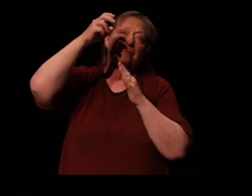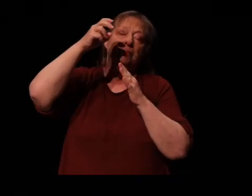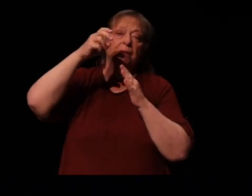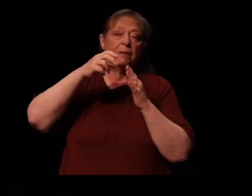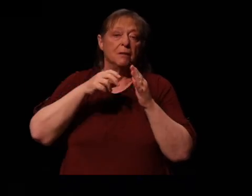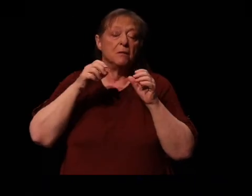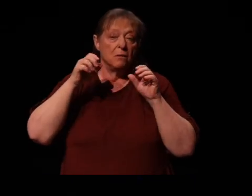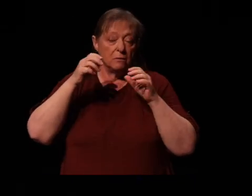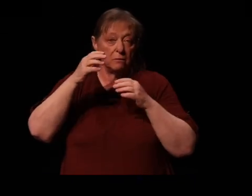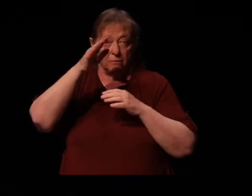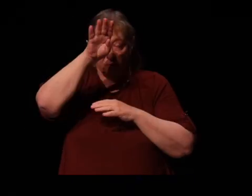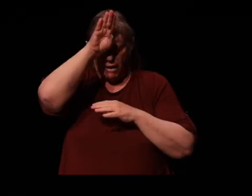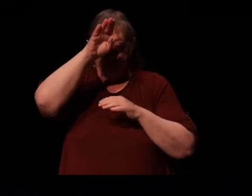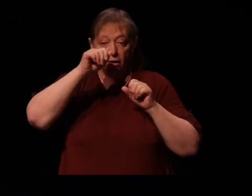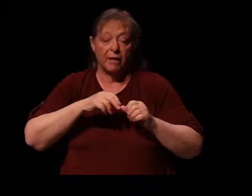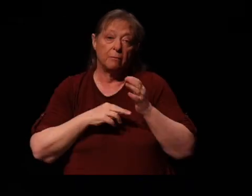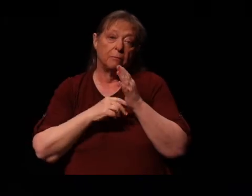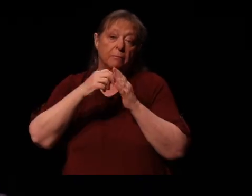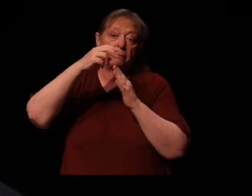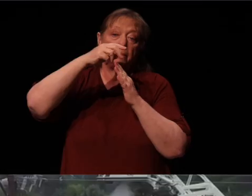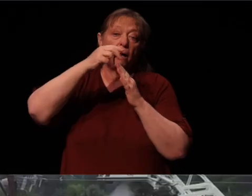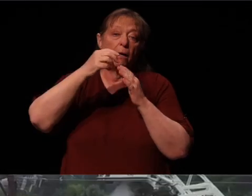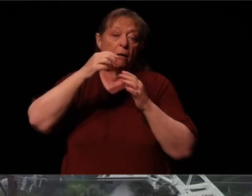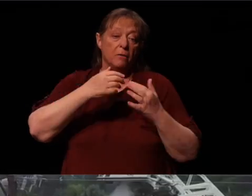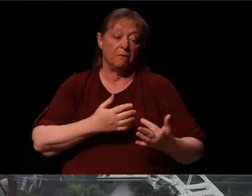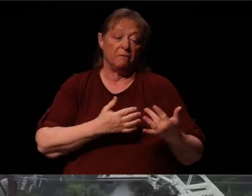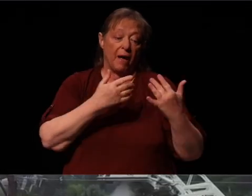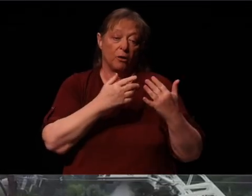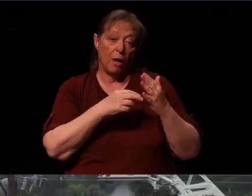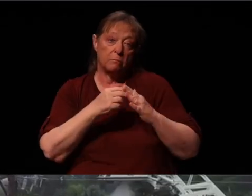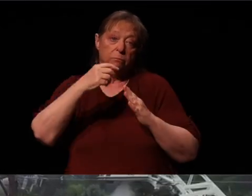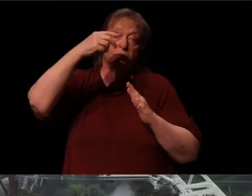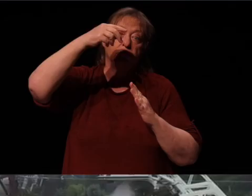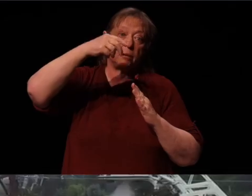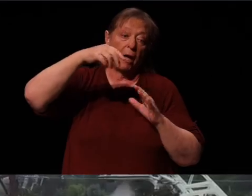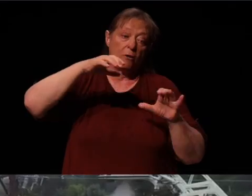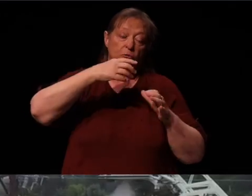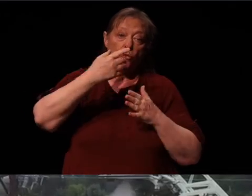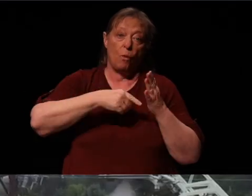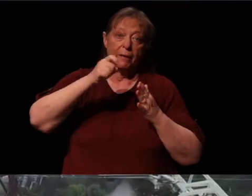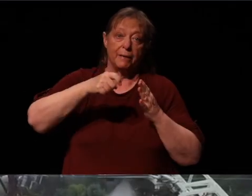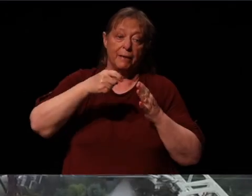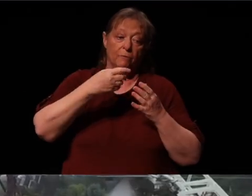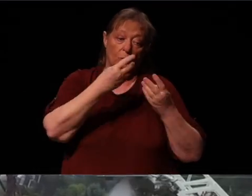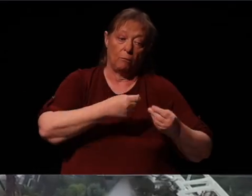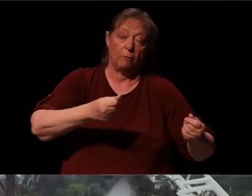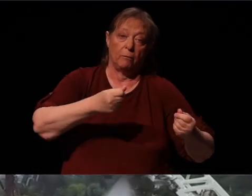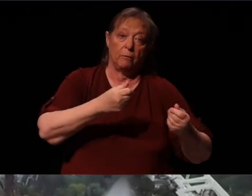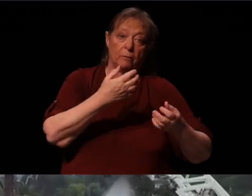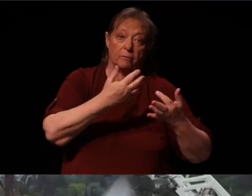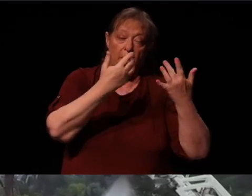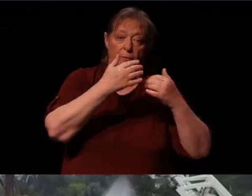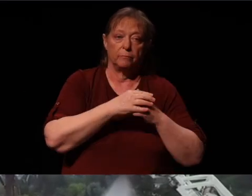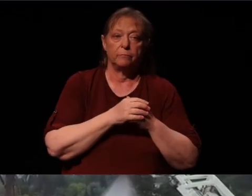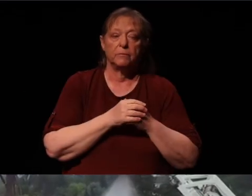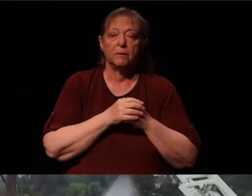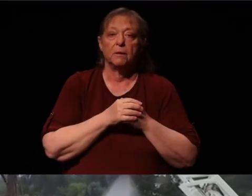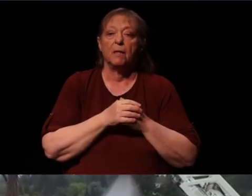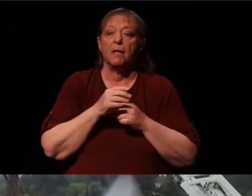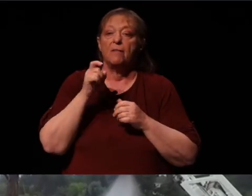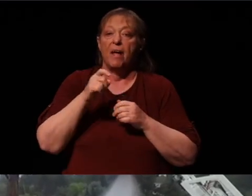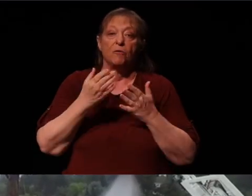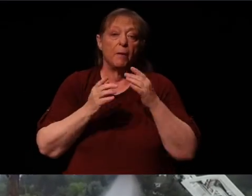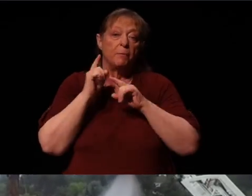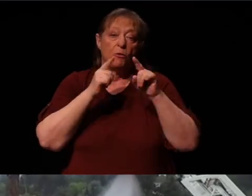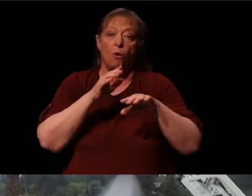to, the ladder truck allows for the firefighters to get above the fire and be able to do what is necessary to put the fire out. Firefighters